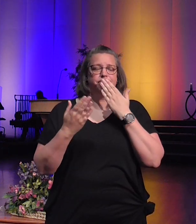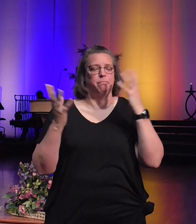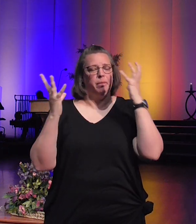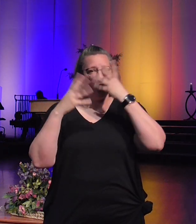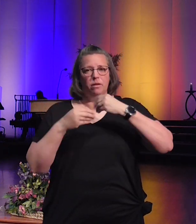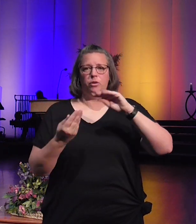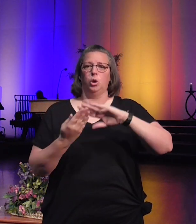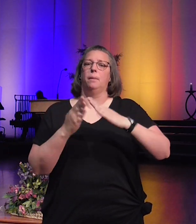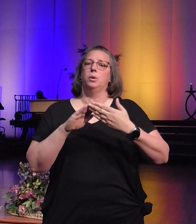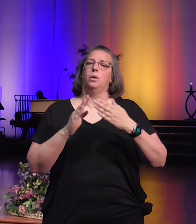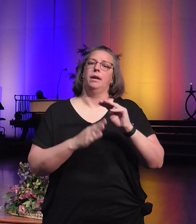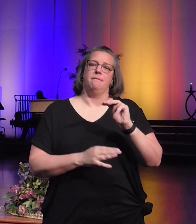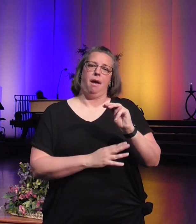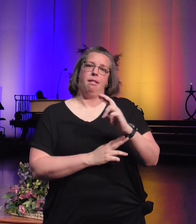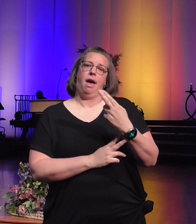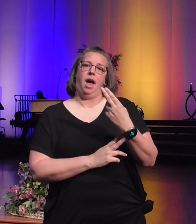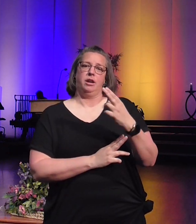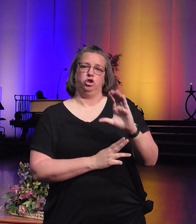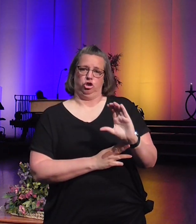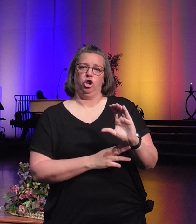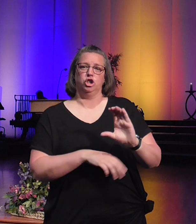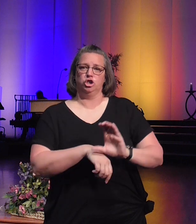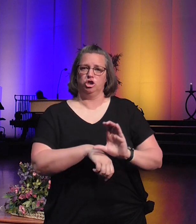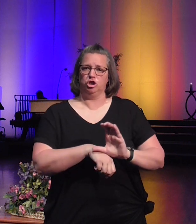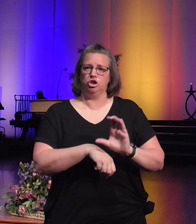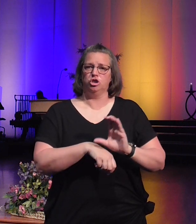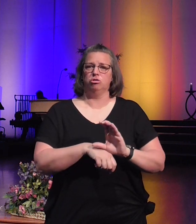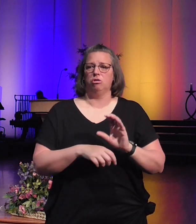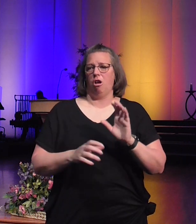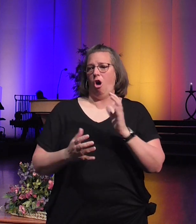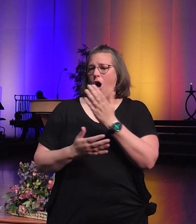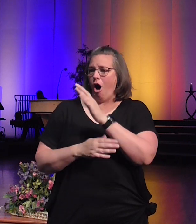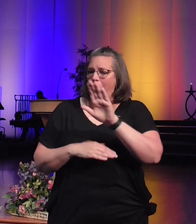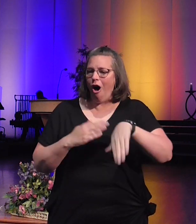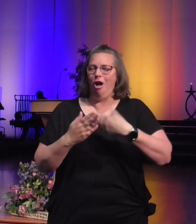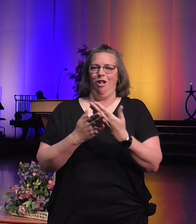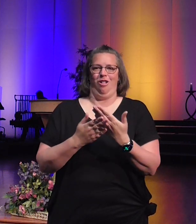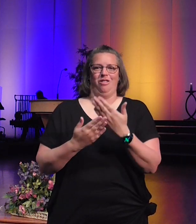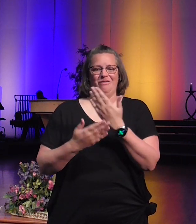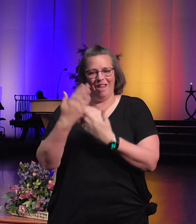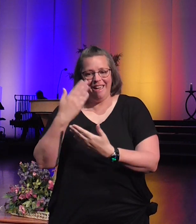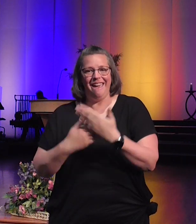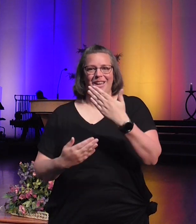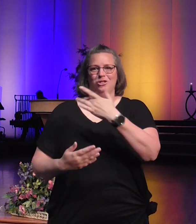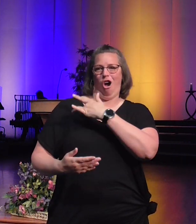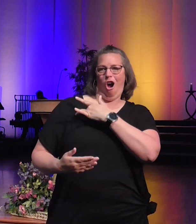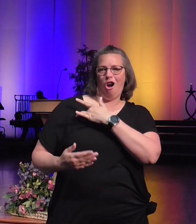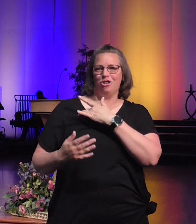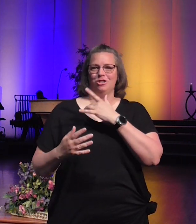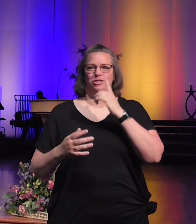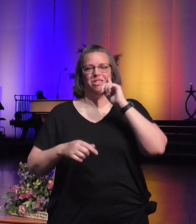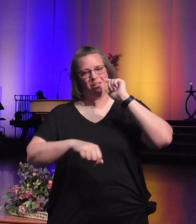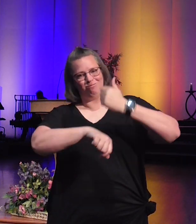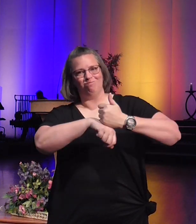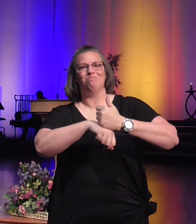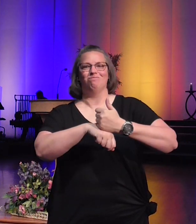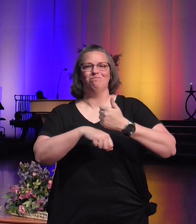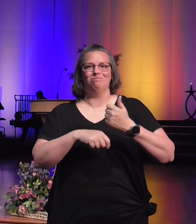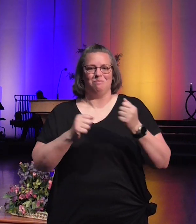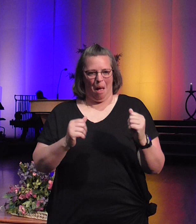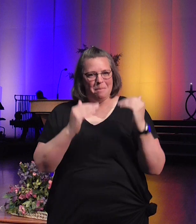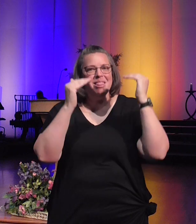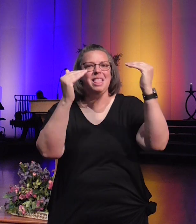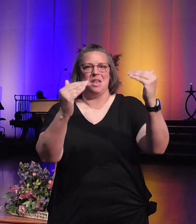beautiful community of Mile High Church. Grateful for all the hands and hearts that come together to create it, to uplift us, to enliven us,